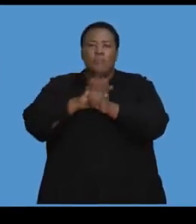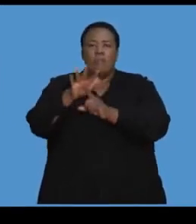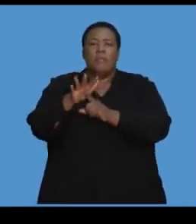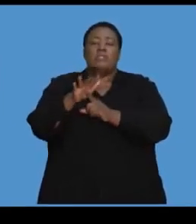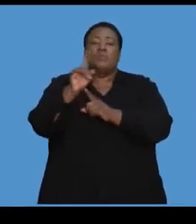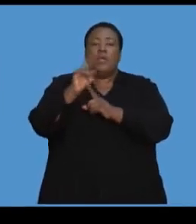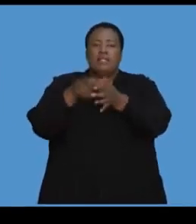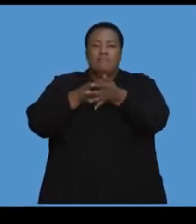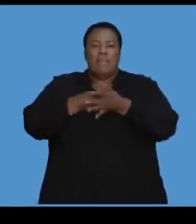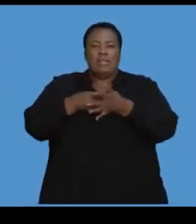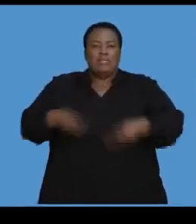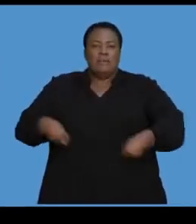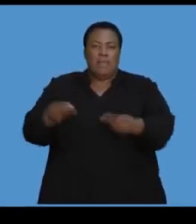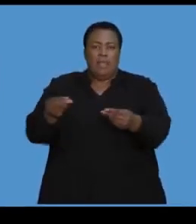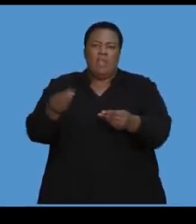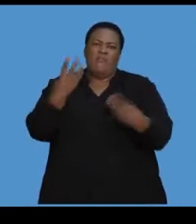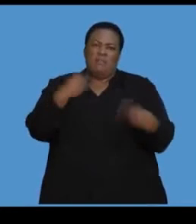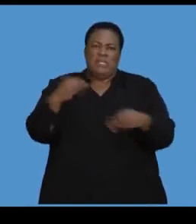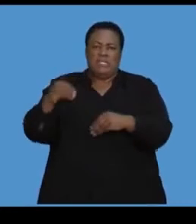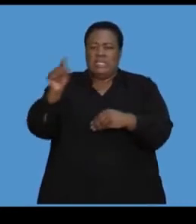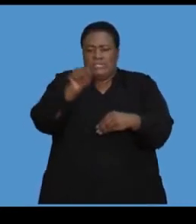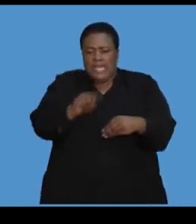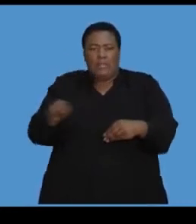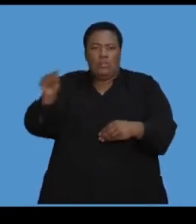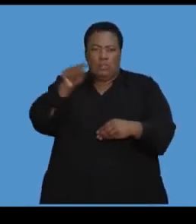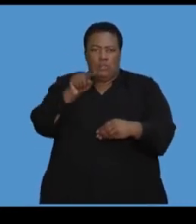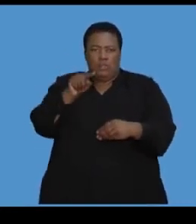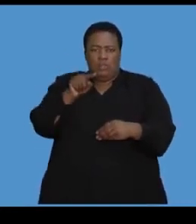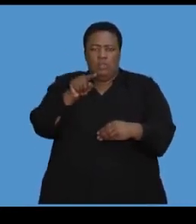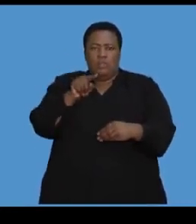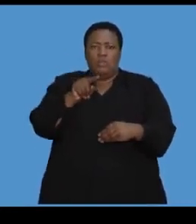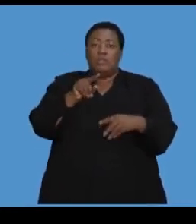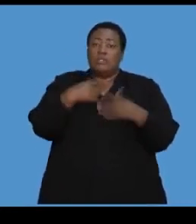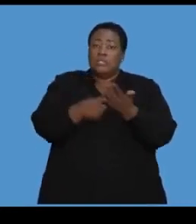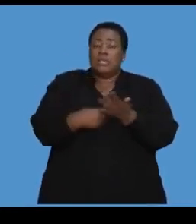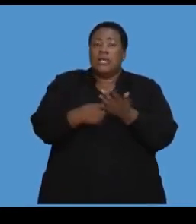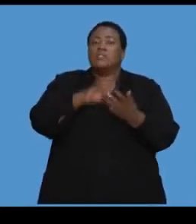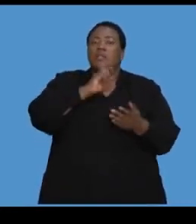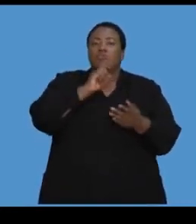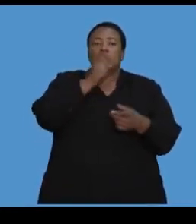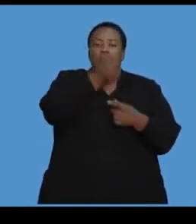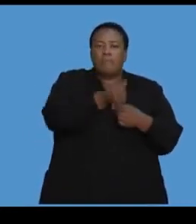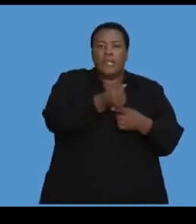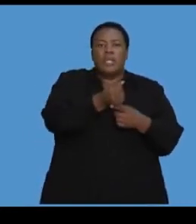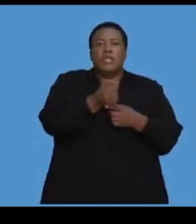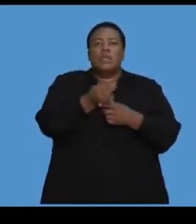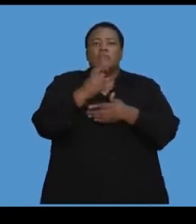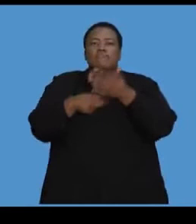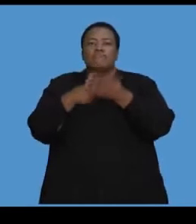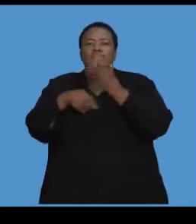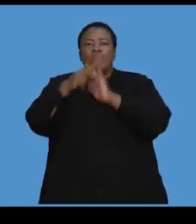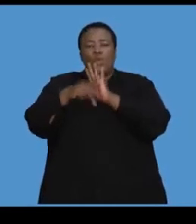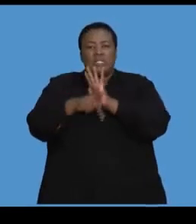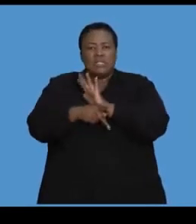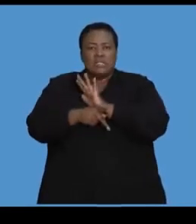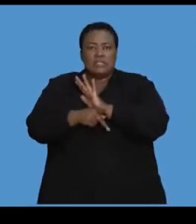smoothing out business cycles. Discuss the use of the monetary and fiscal policies to